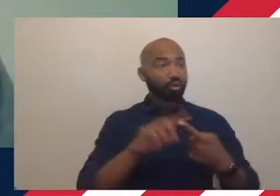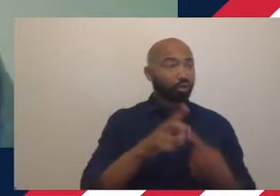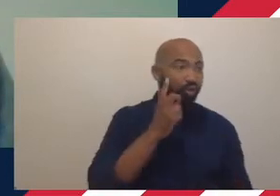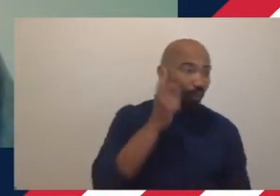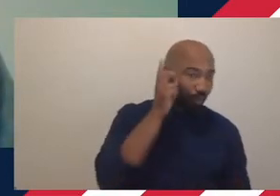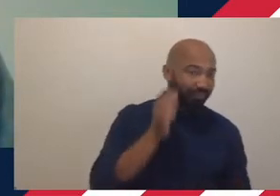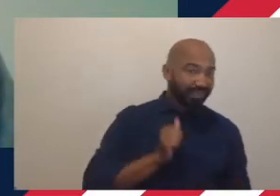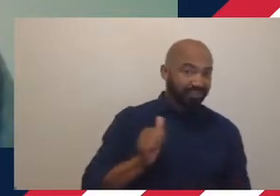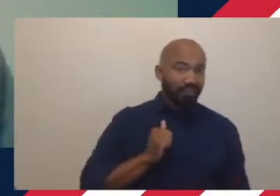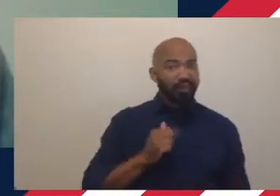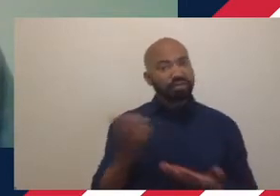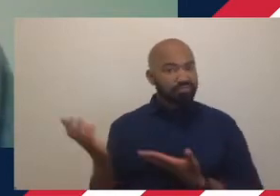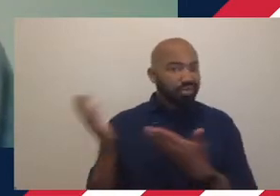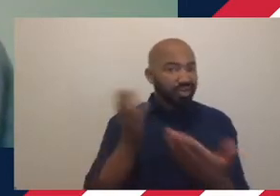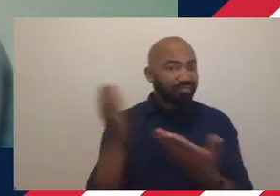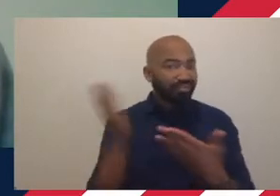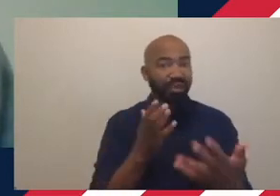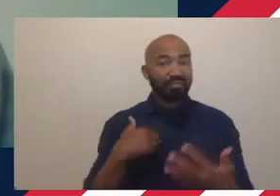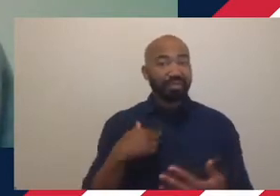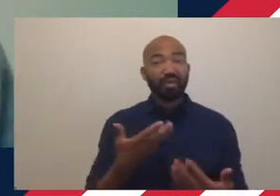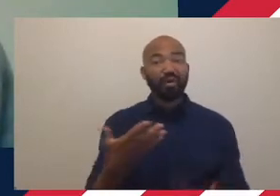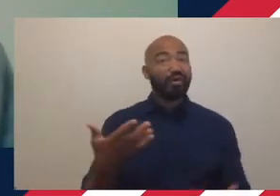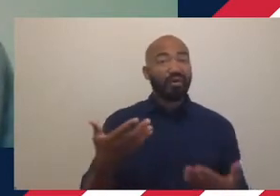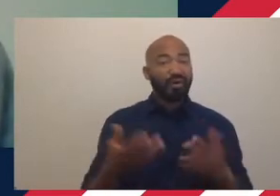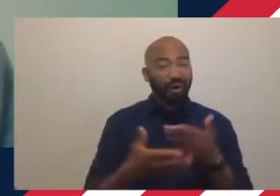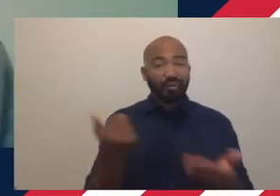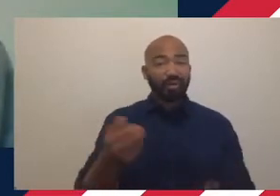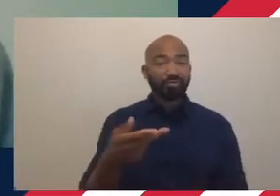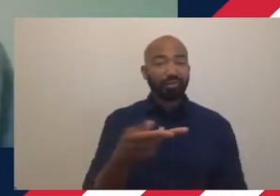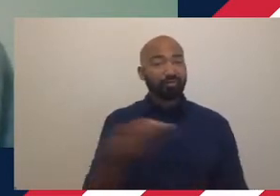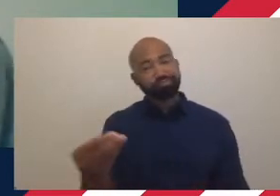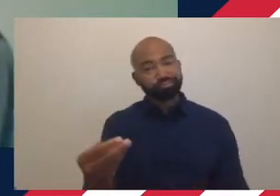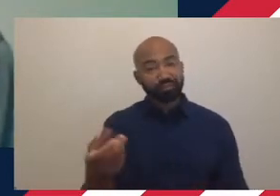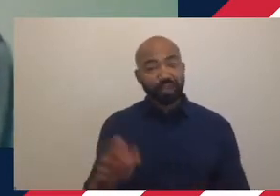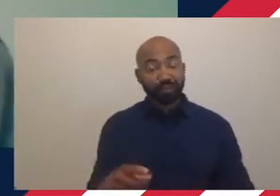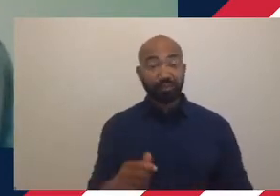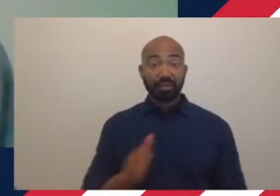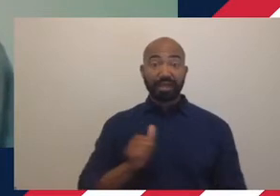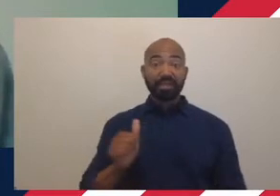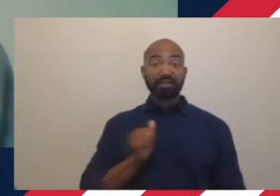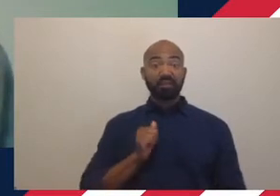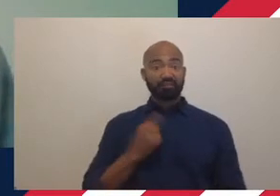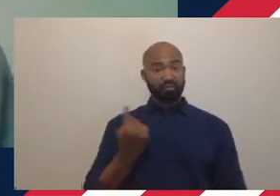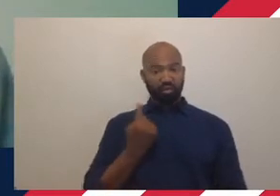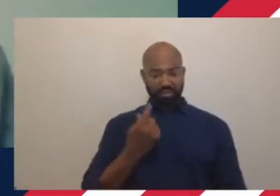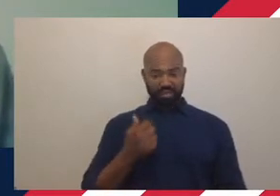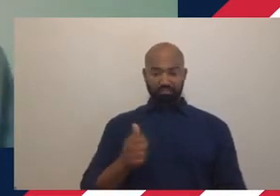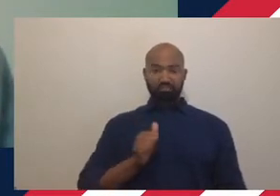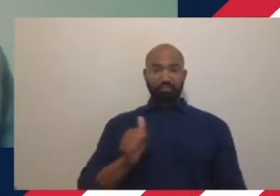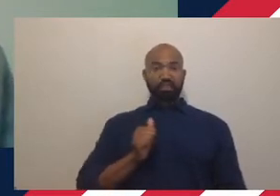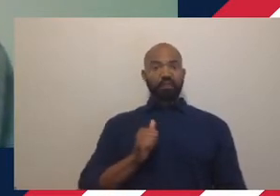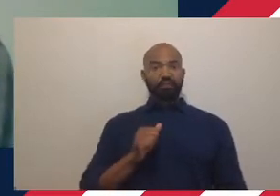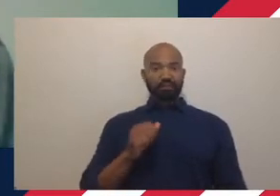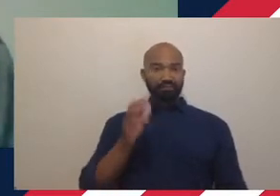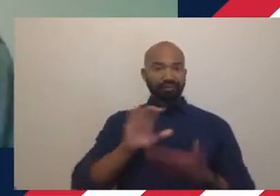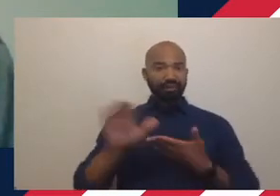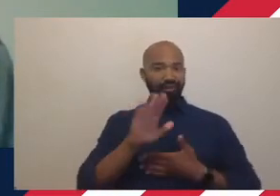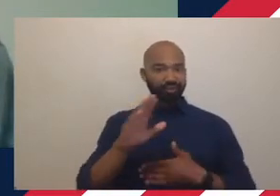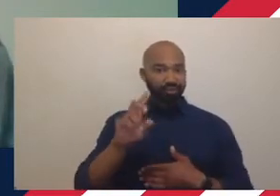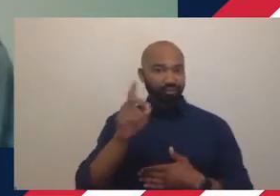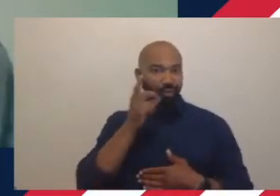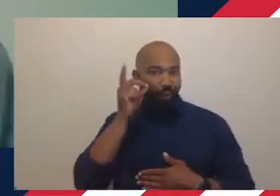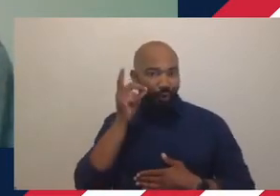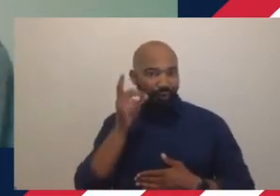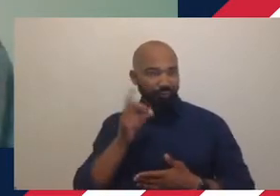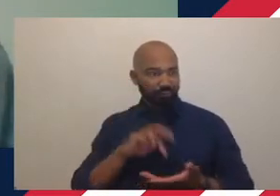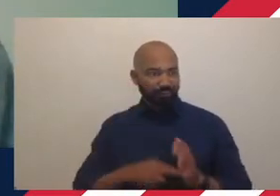out. And being the only one in the college dorm room, no one would have found me until the next morning. So luckily, I was